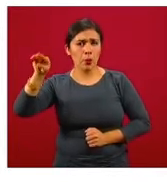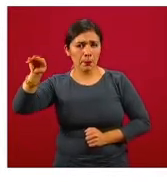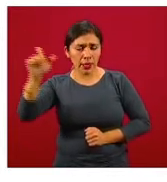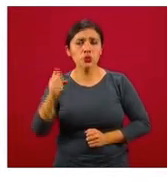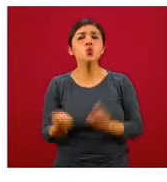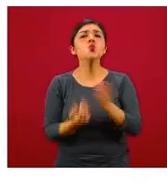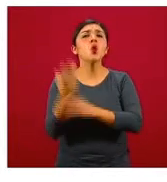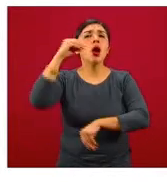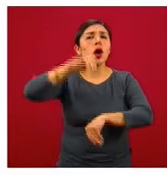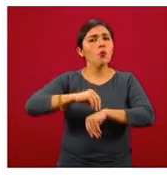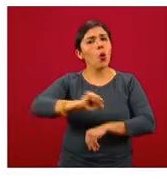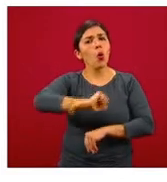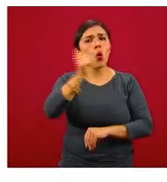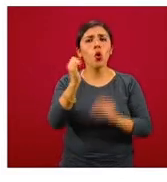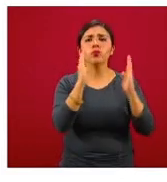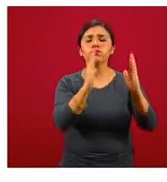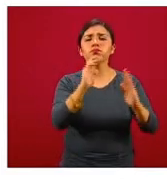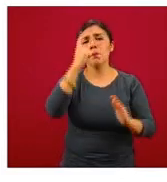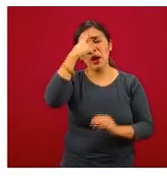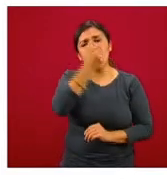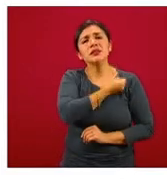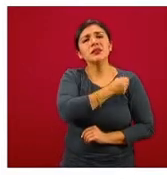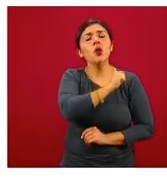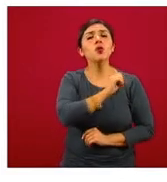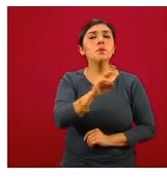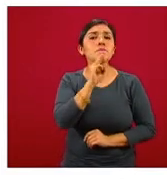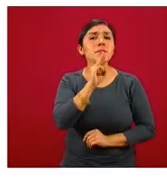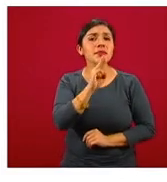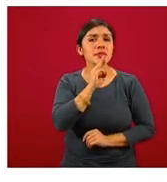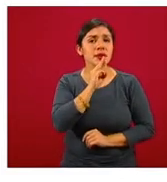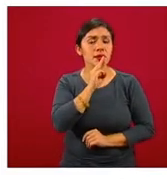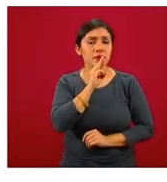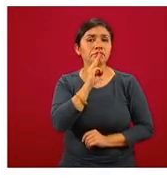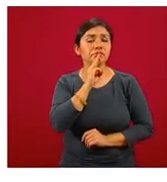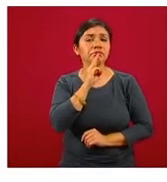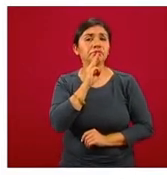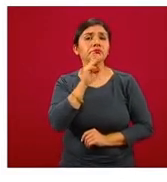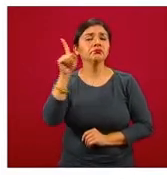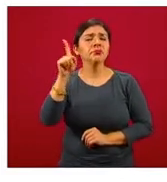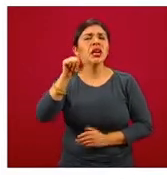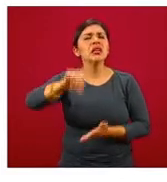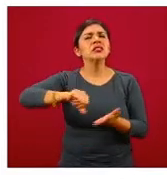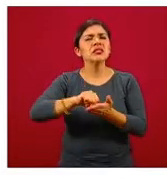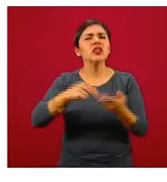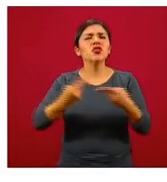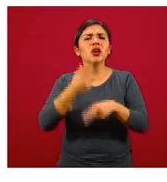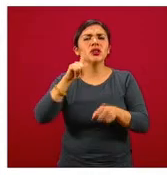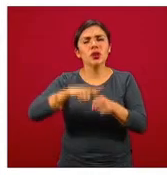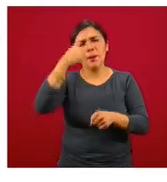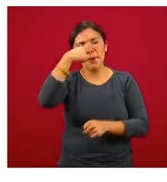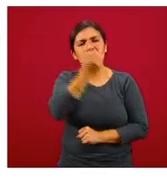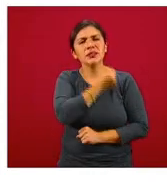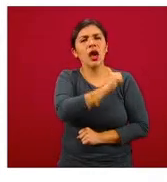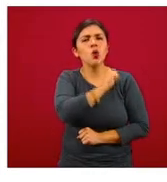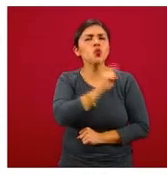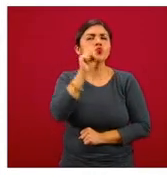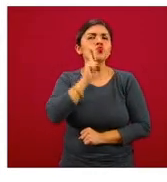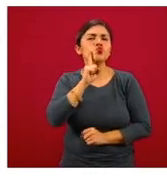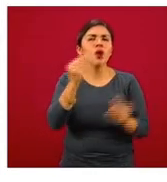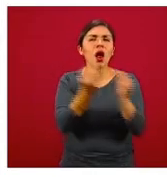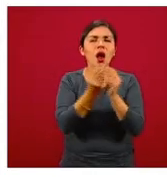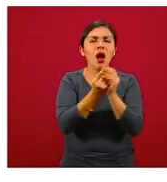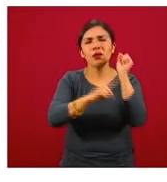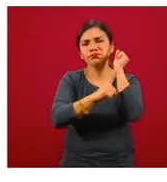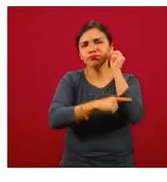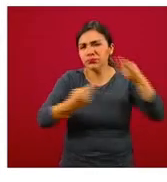www.coronavirus.gov.mx es una sección www.coronavirus.gov.mx, we sobre also have salud materna. information El on Centro Nacional de mother's Cuidados en la health, Salud maternal Reproductiva, a través health. de su directora And this general,